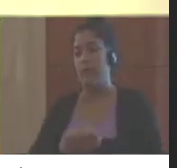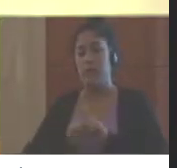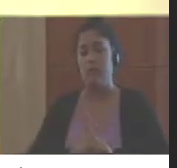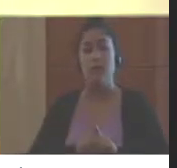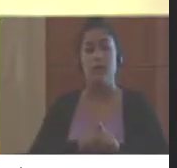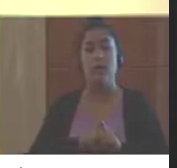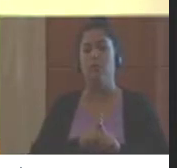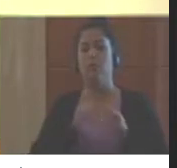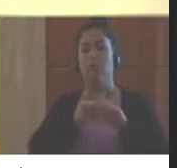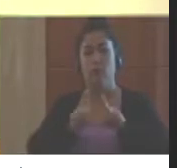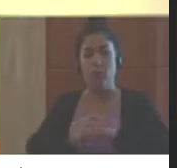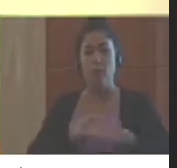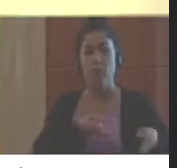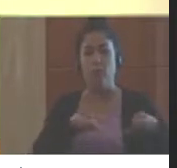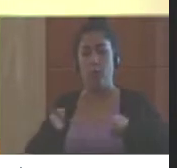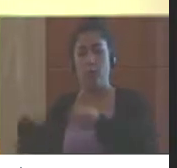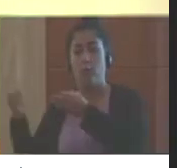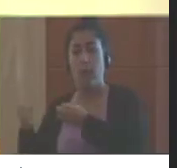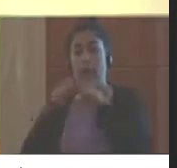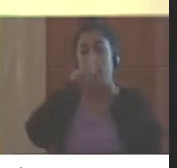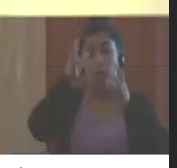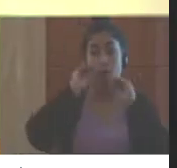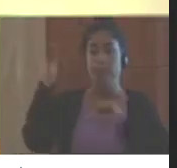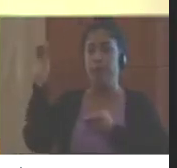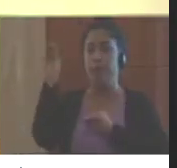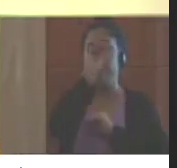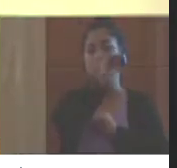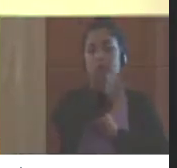and in different informal channels